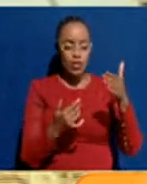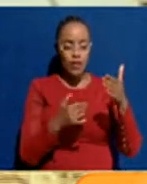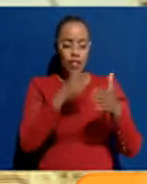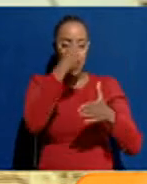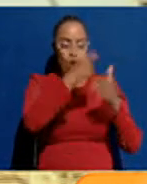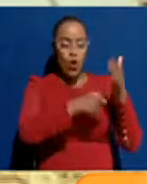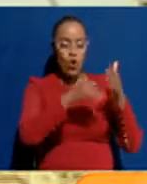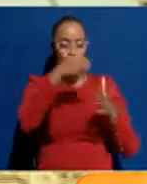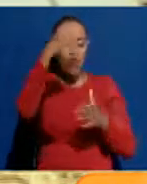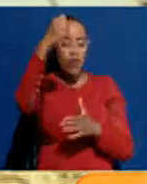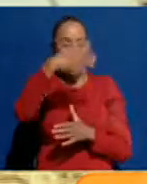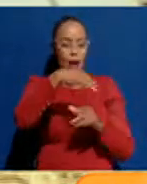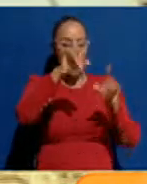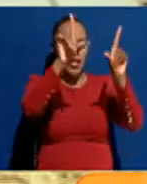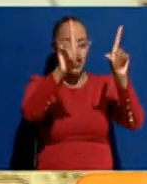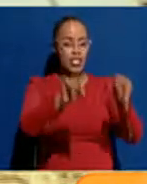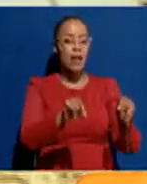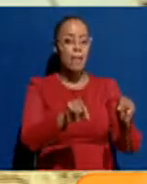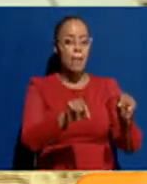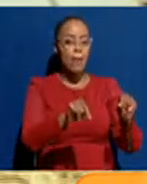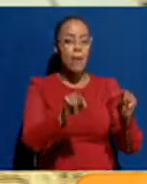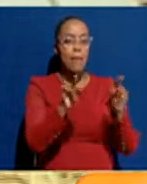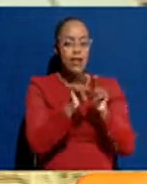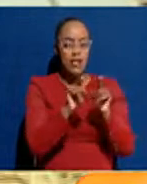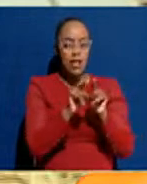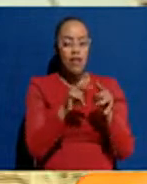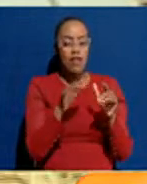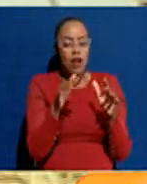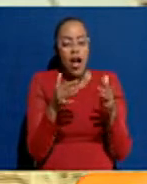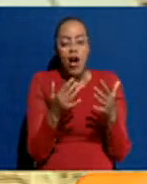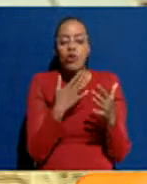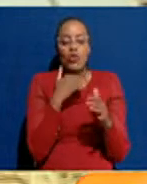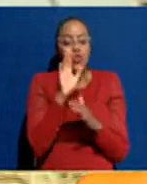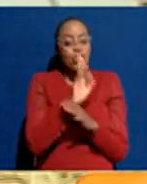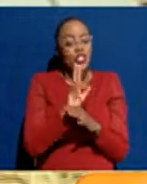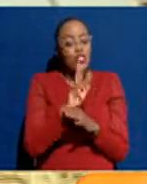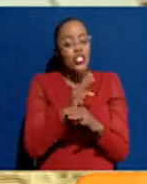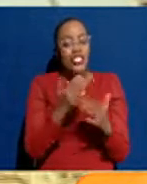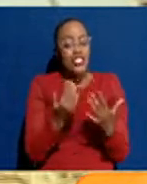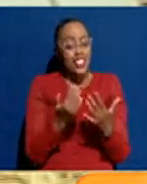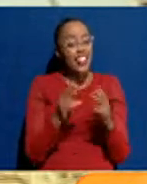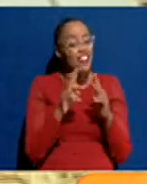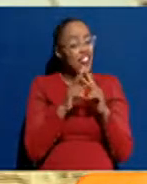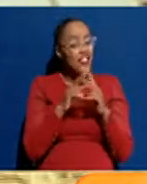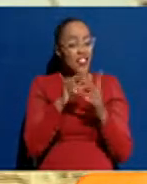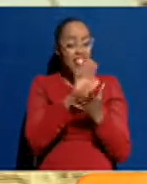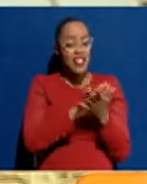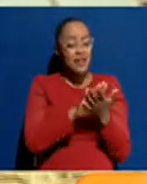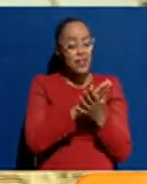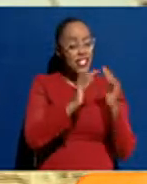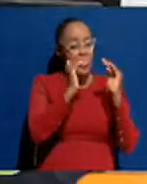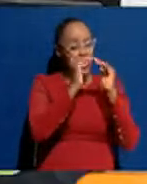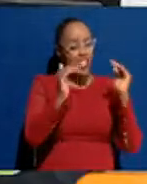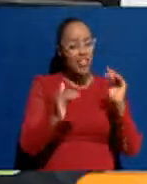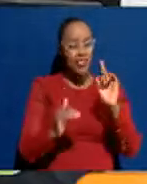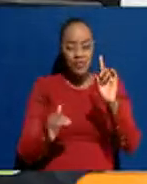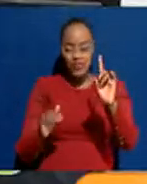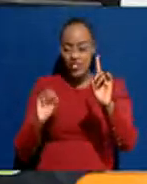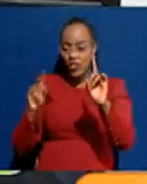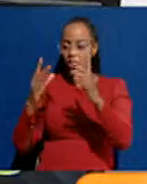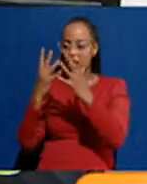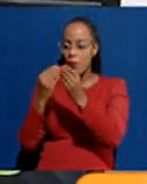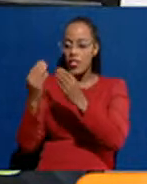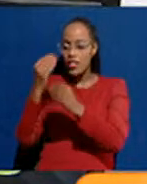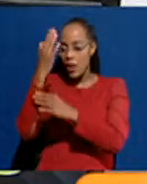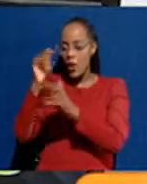cost of power is as cheap, mm-hmm. as how complicated you want to be. At the very basic level, okay. It is very cheap. So let's simplify it so